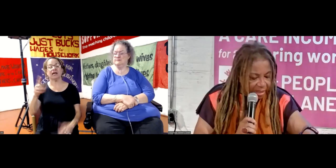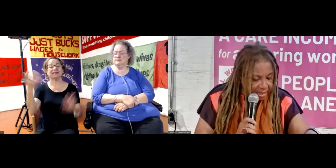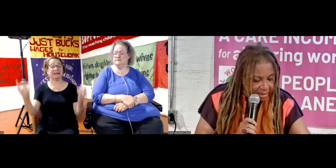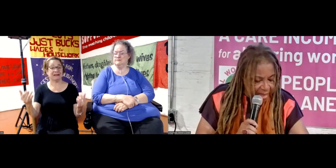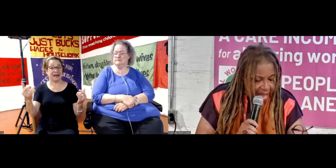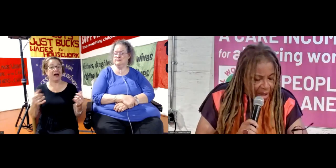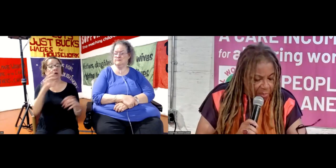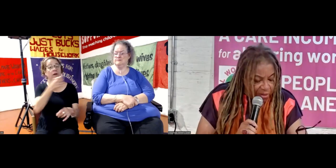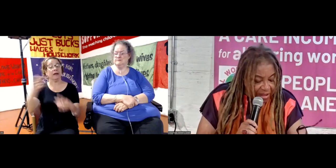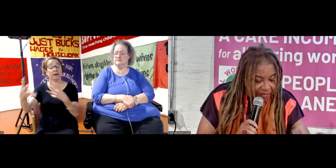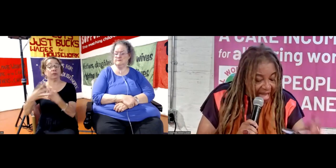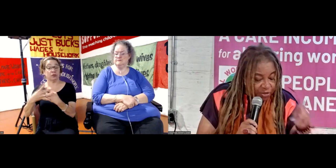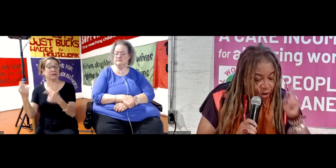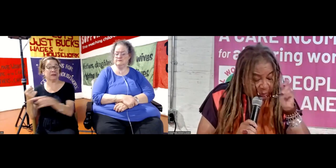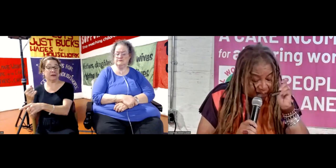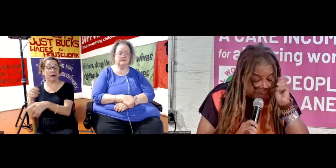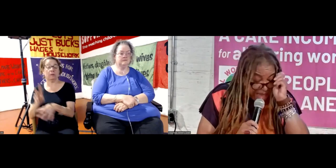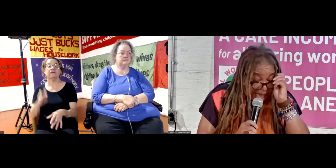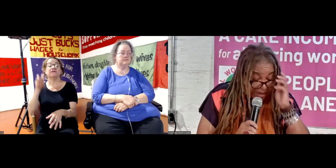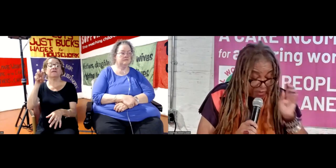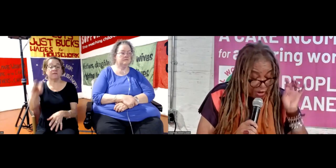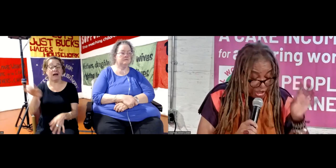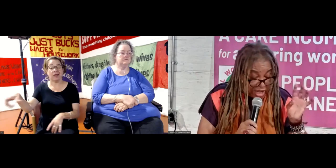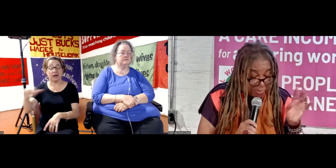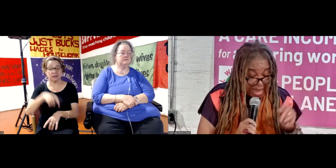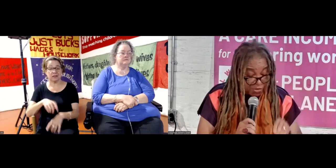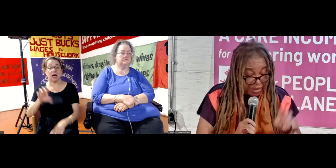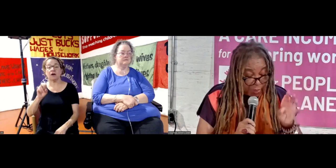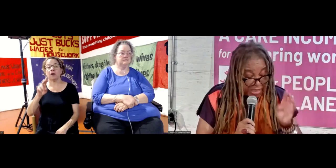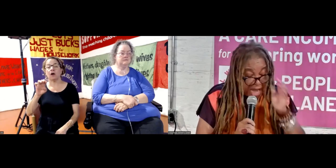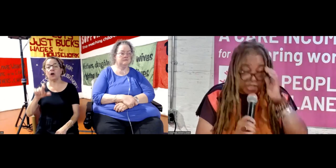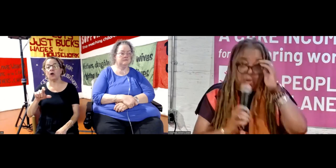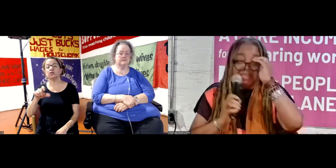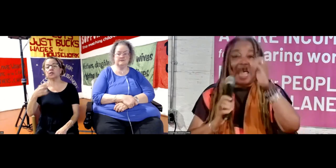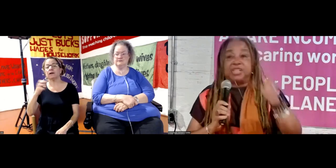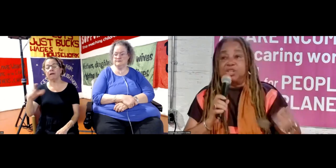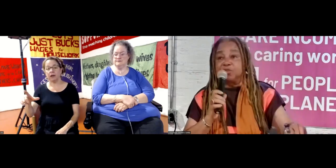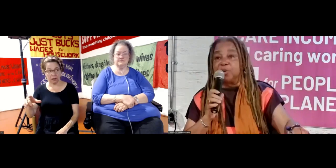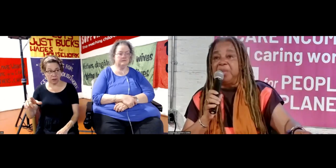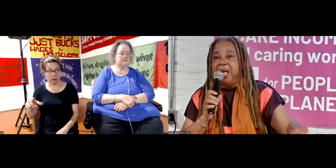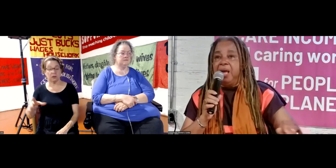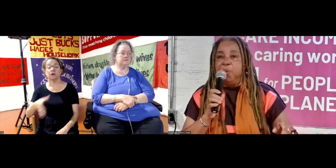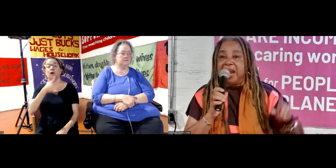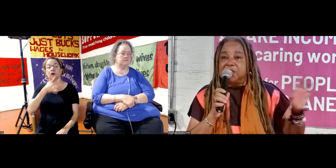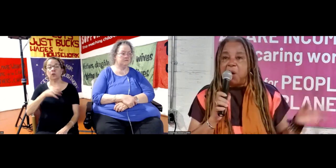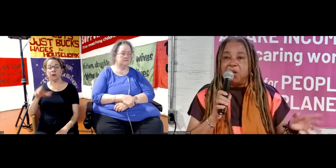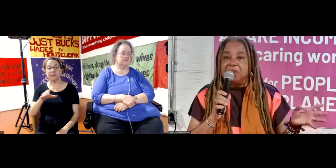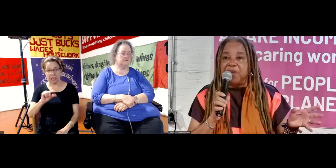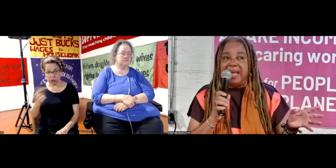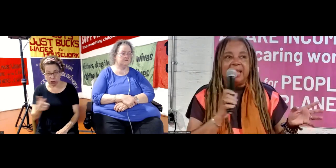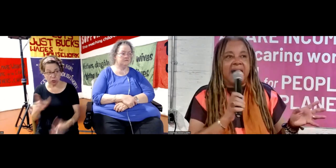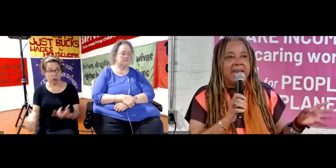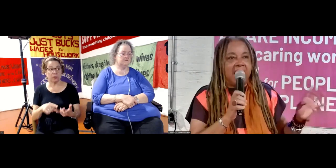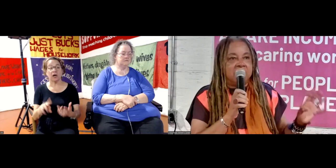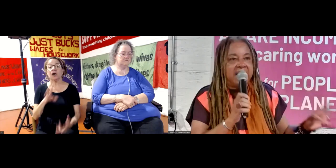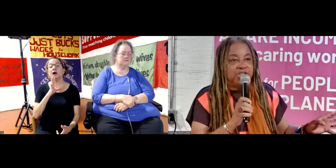them in prisons. Moving fast forward from that, Ocean Hill, Brownsville, Queens College Women's Action Group. When I spoke on